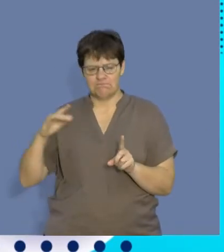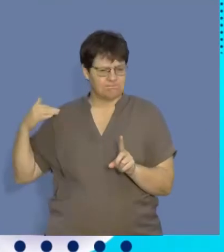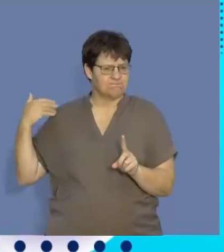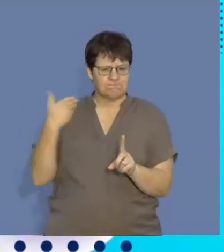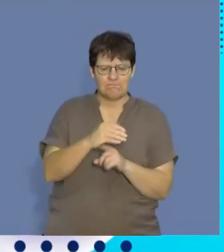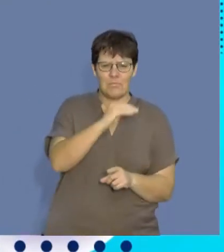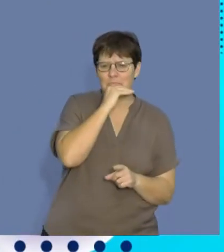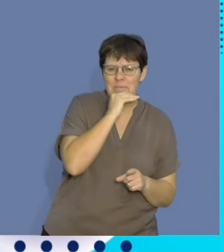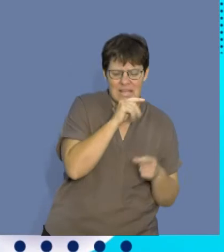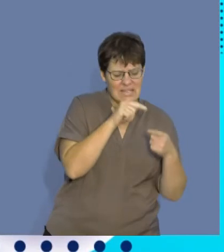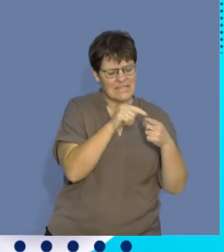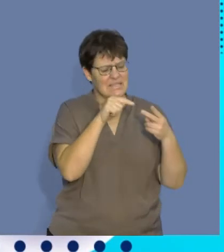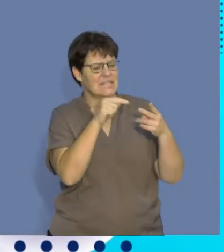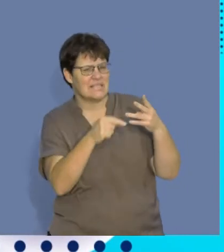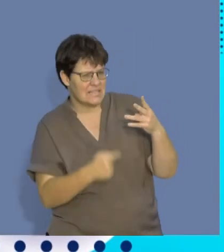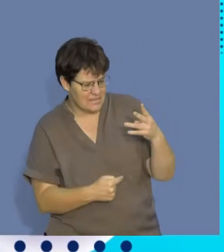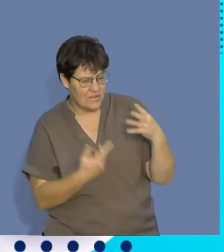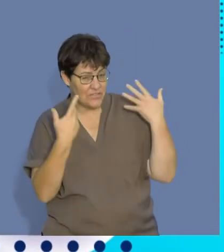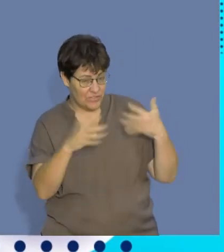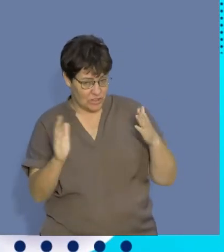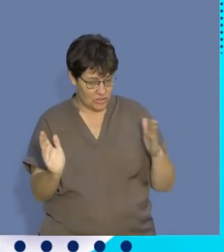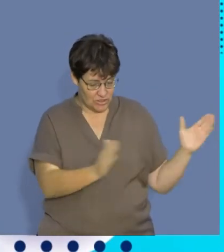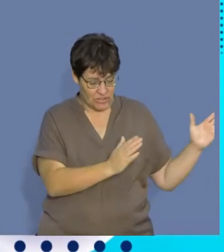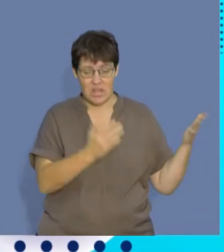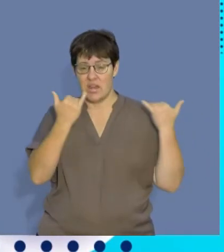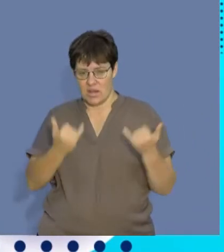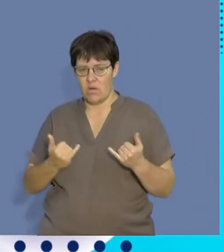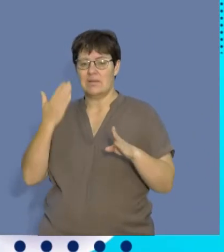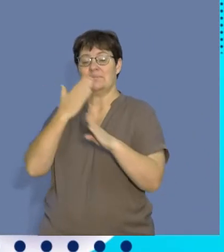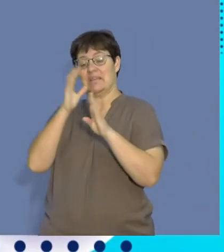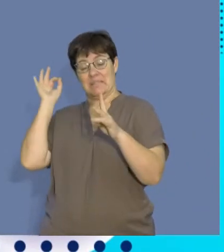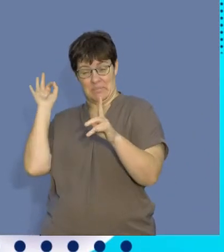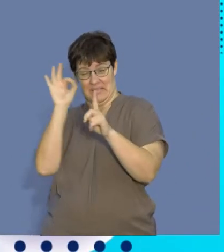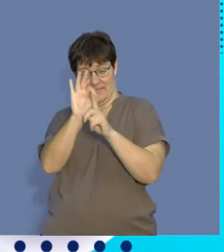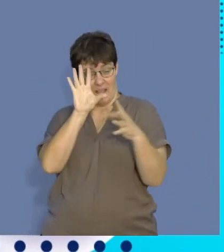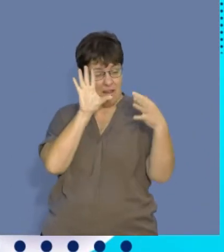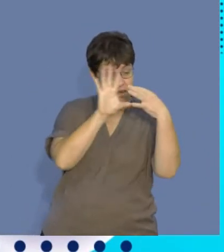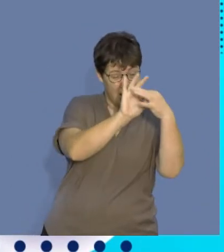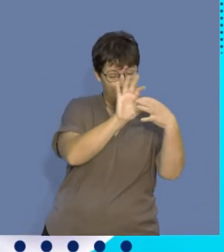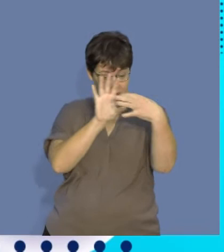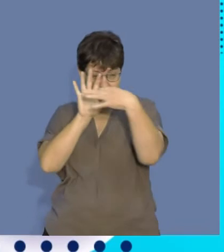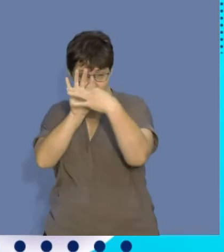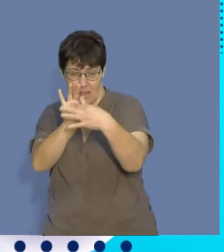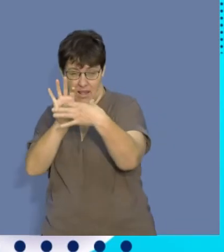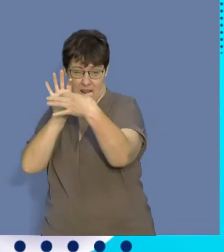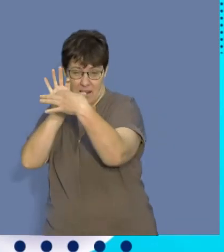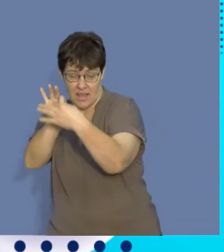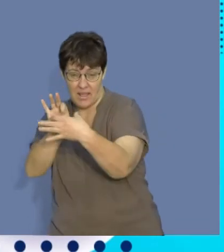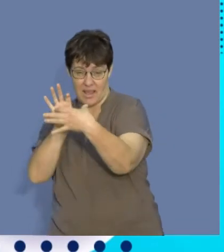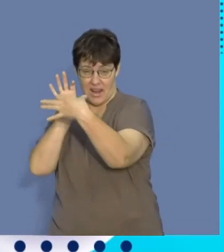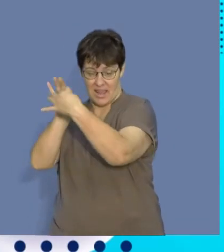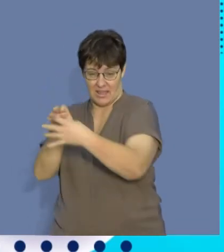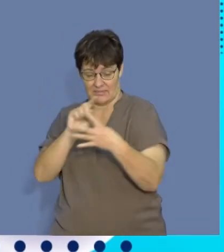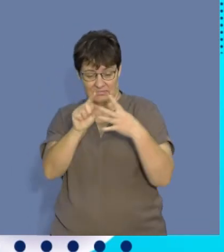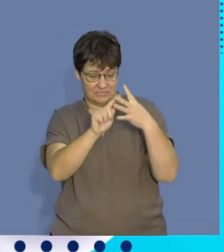definitions and all of that, now we're going to make it a function specific right? Focus, where we look at the very